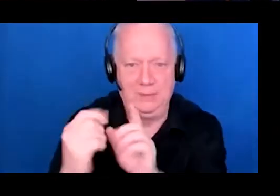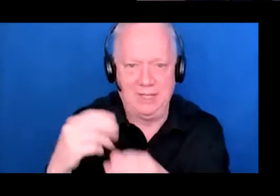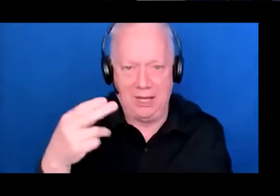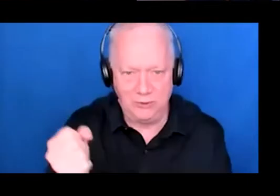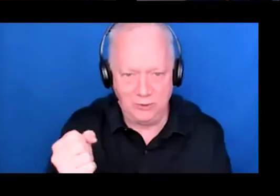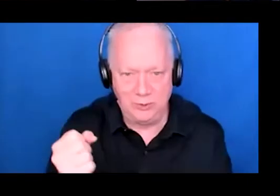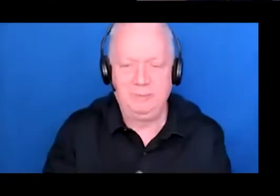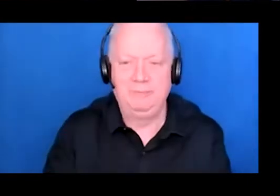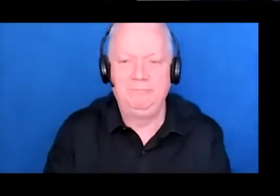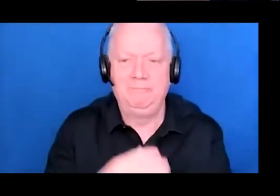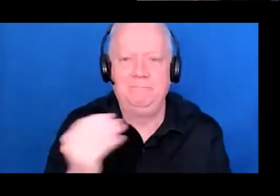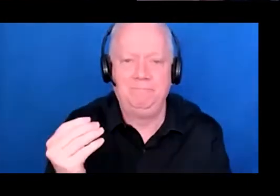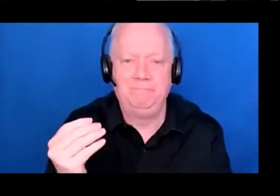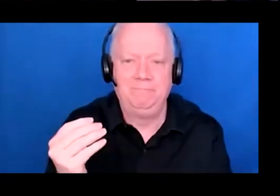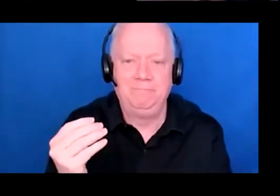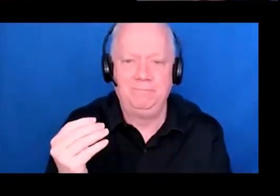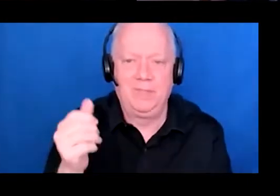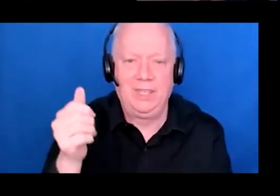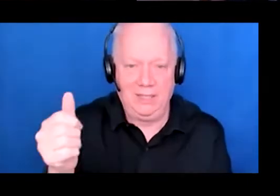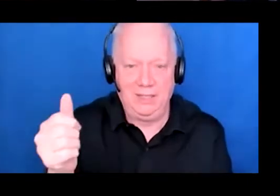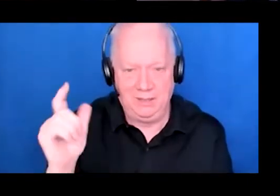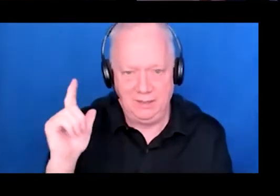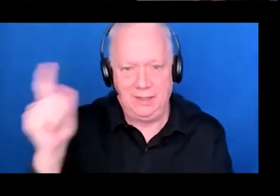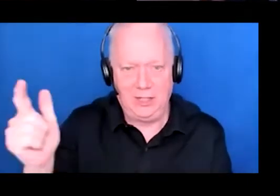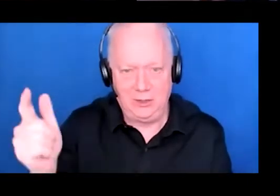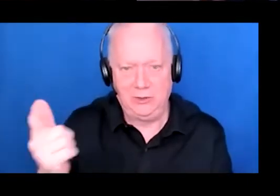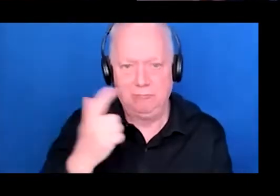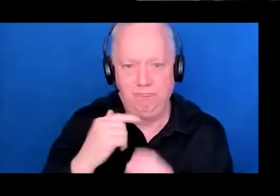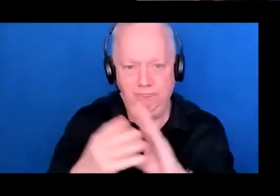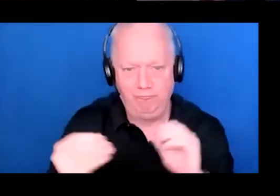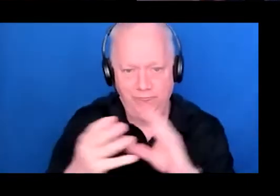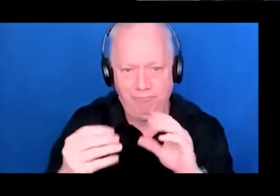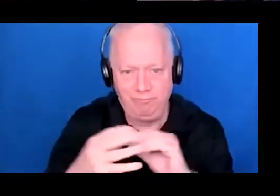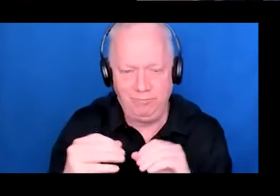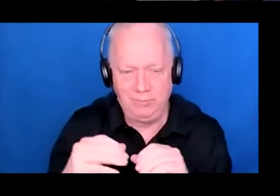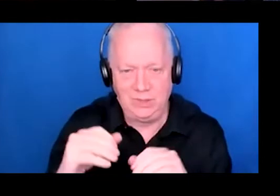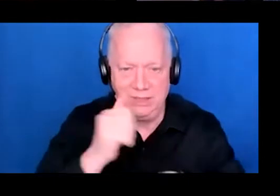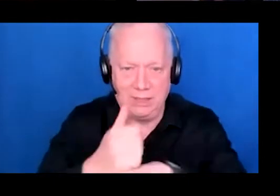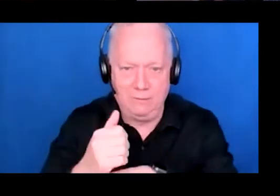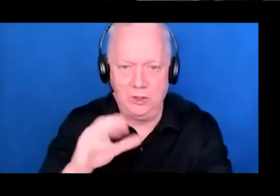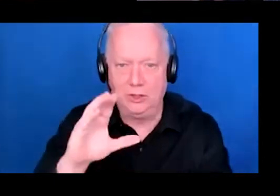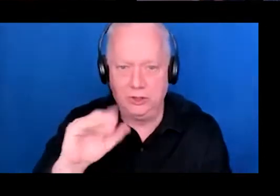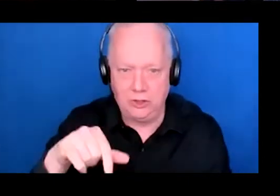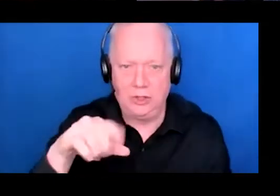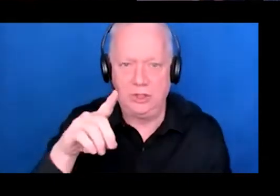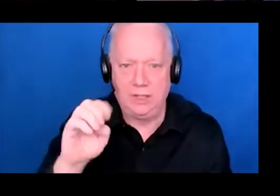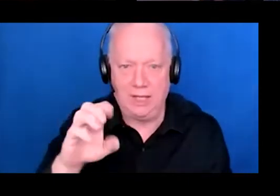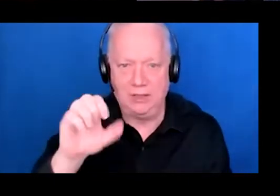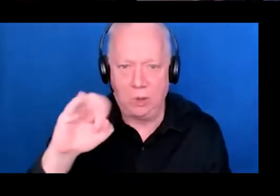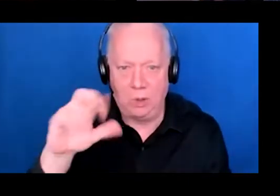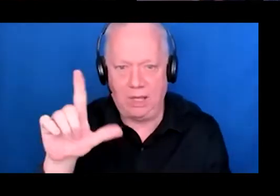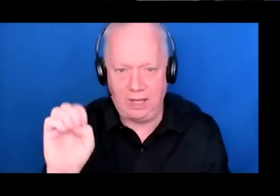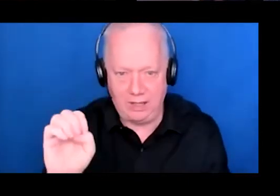school. And he later told me that he was choreographing for Cirque du Soleil. And I, at the time,